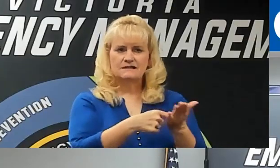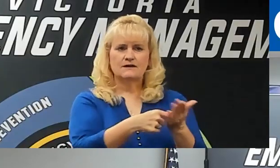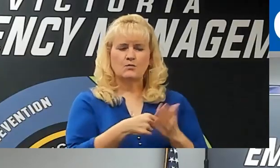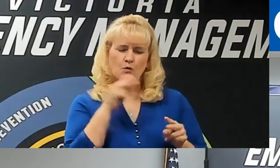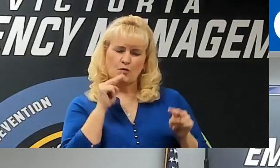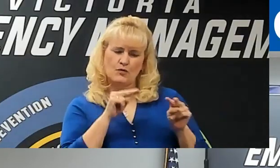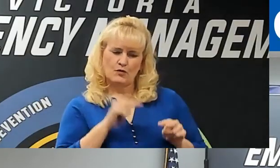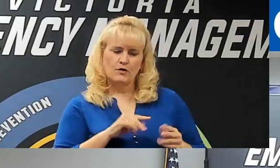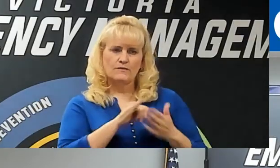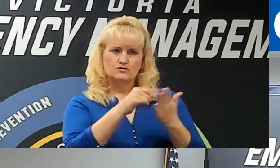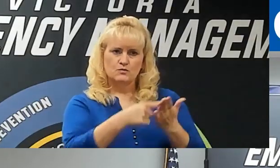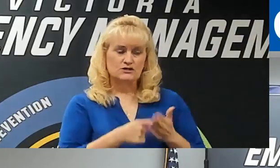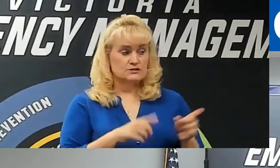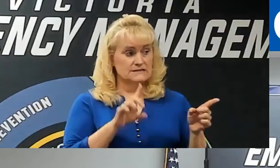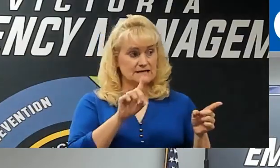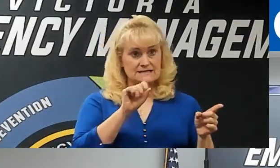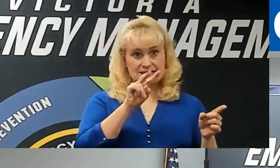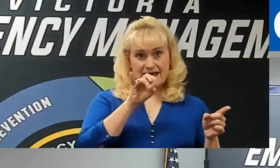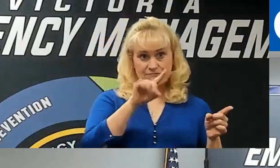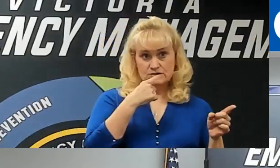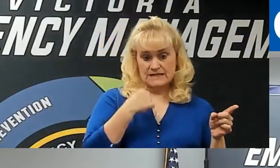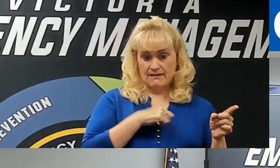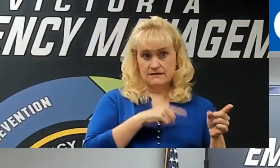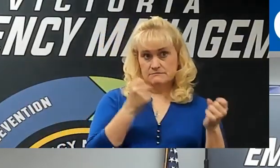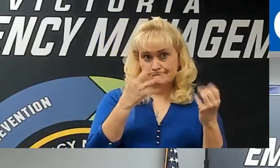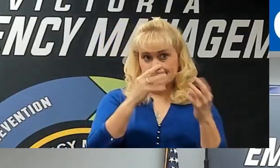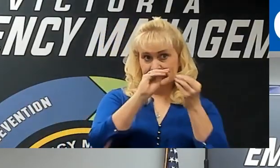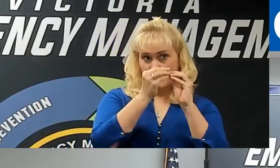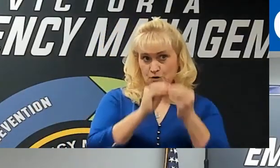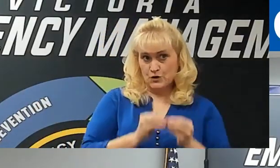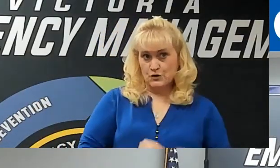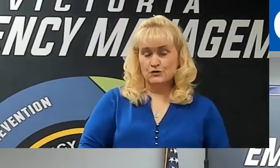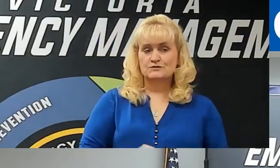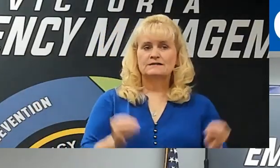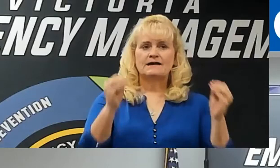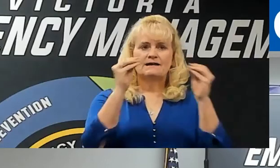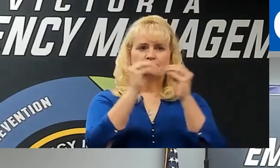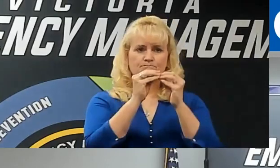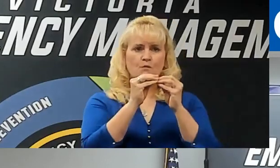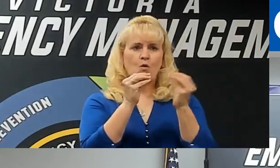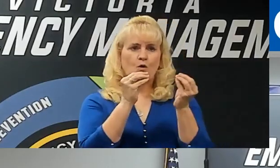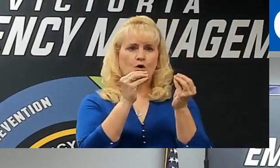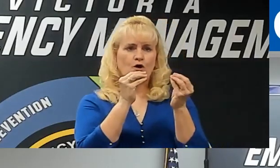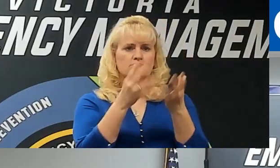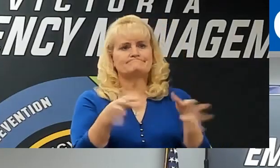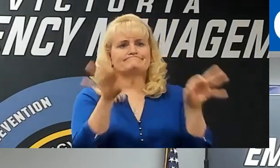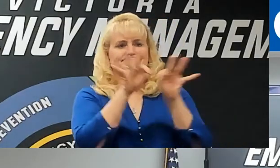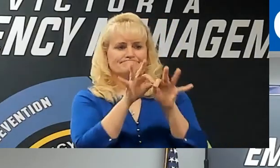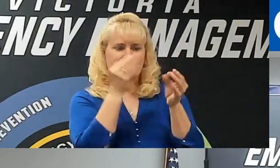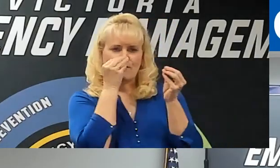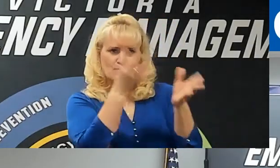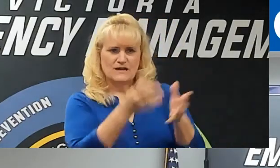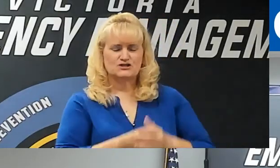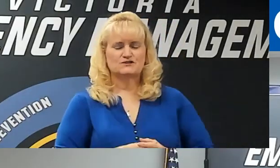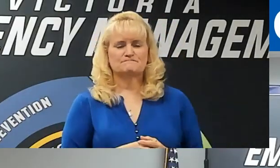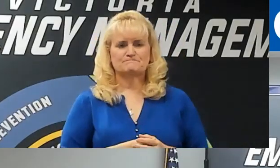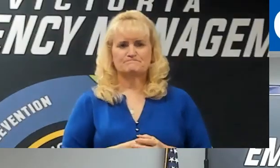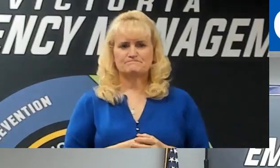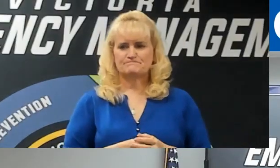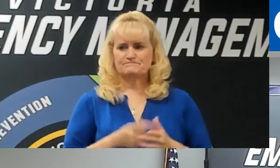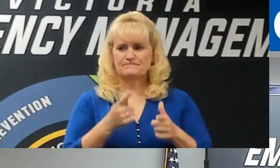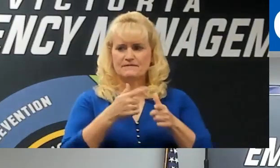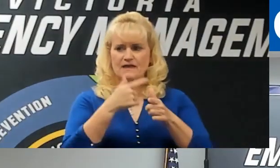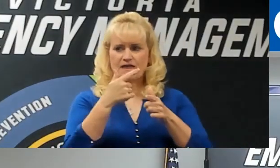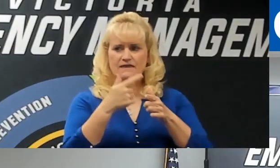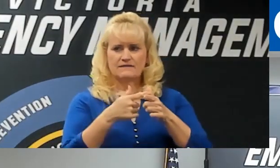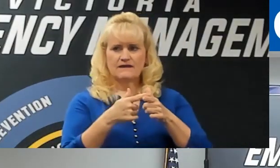that. David will give us a bunch of the numbers and tell us some of the more intellectual facts, and then we'll be